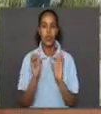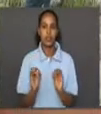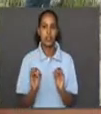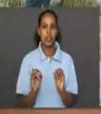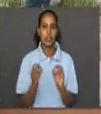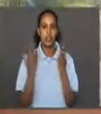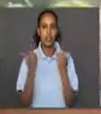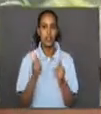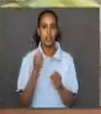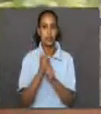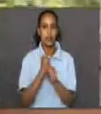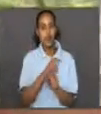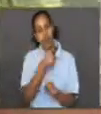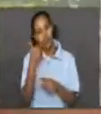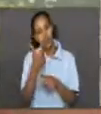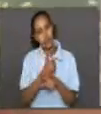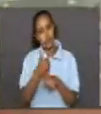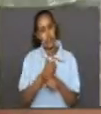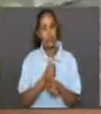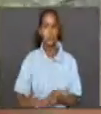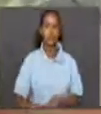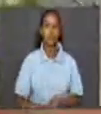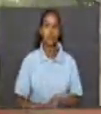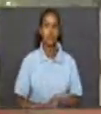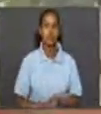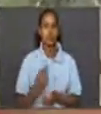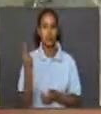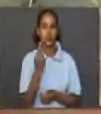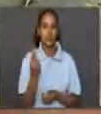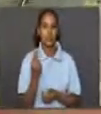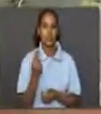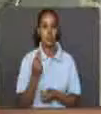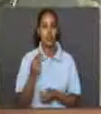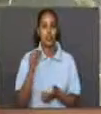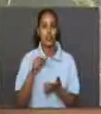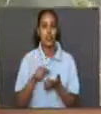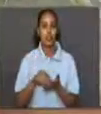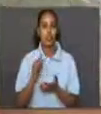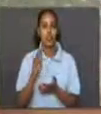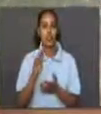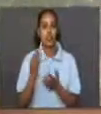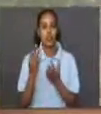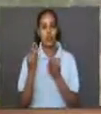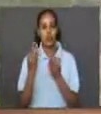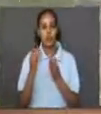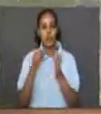Students, let us do an exercise. Using point form